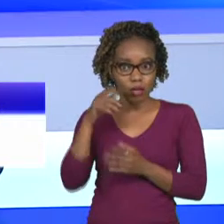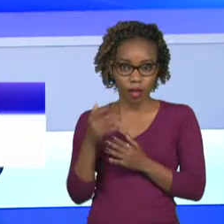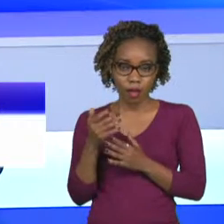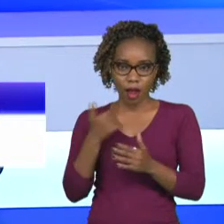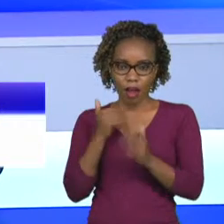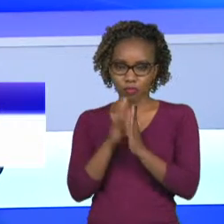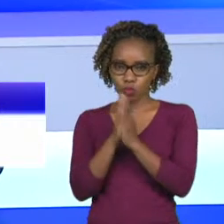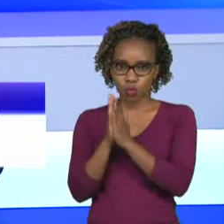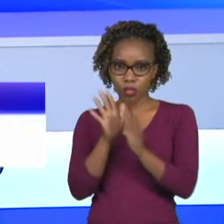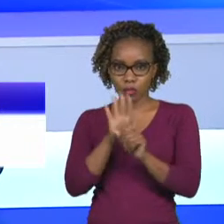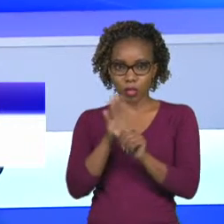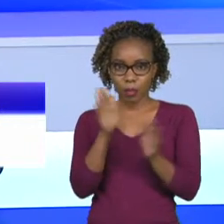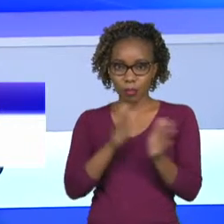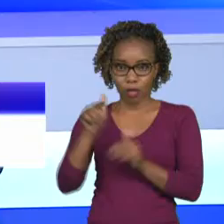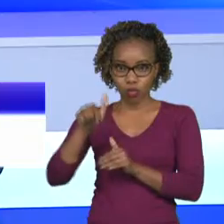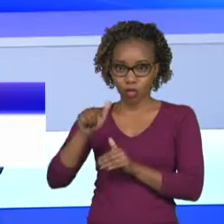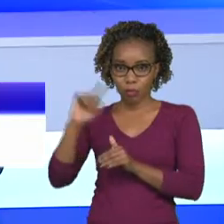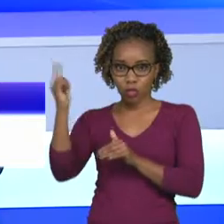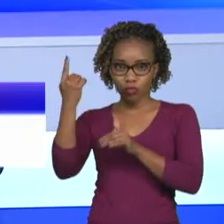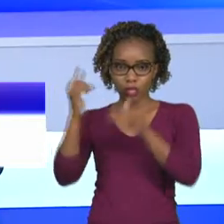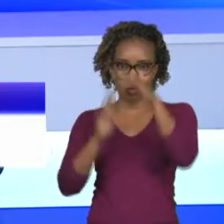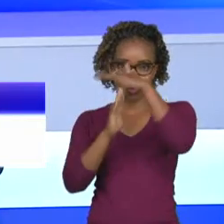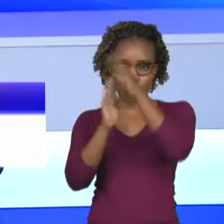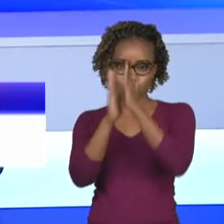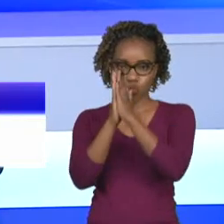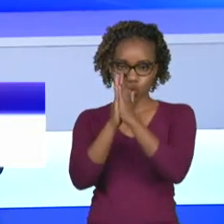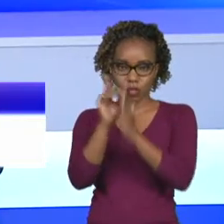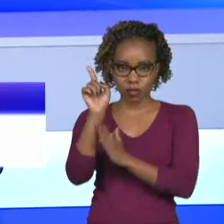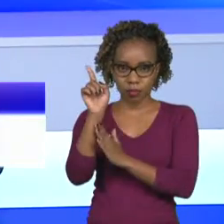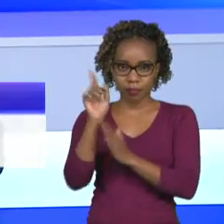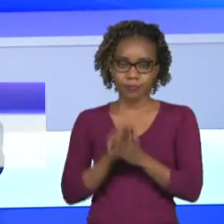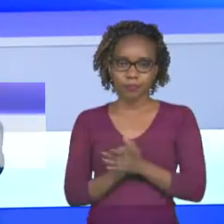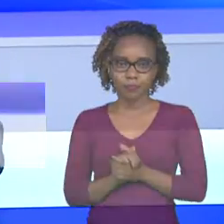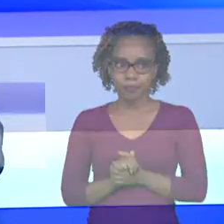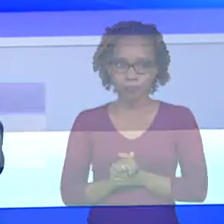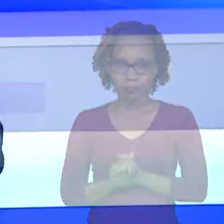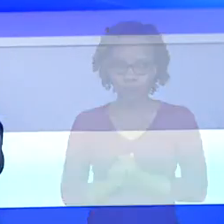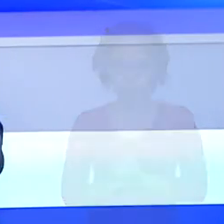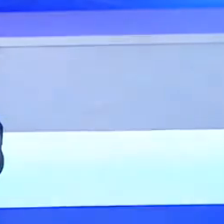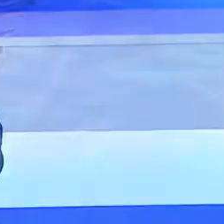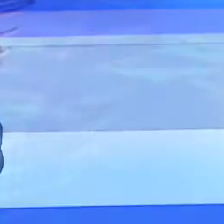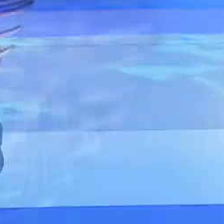We have a lot prepared for you tonight, but first, let's take a look at the headlines.